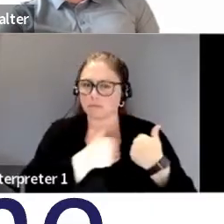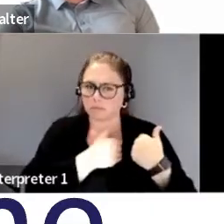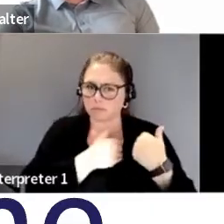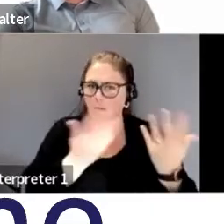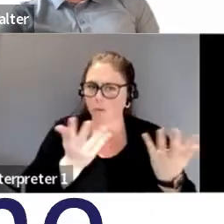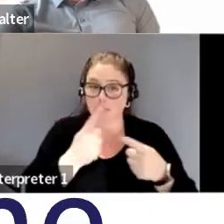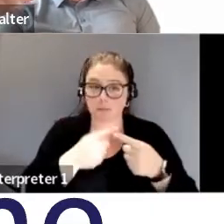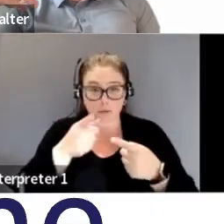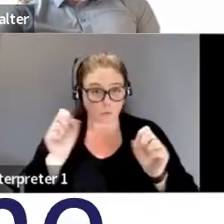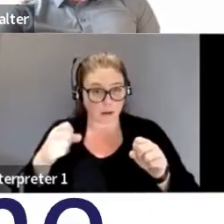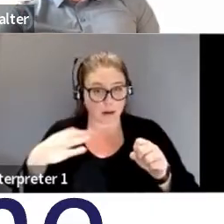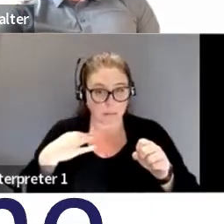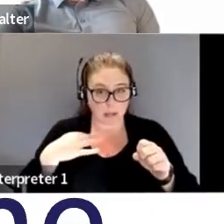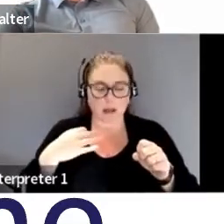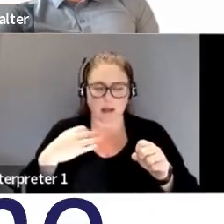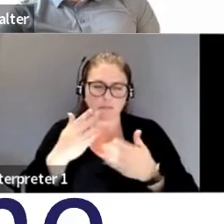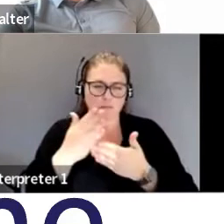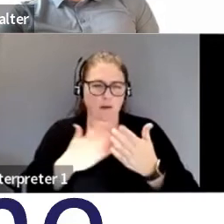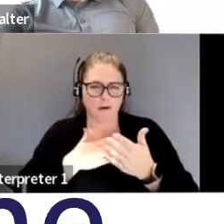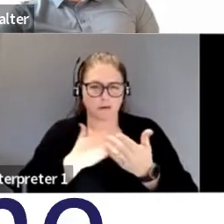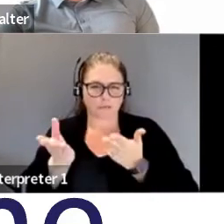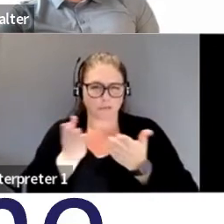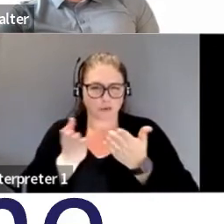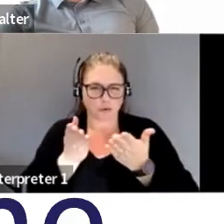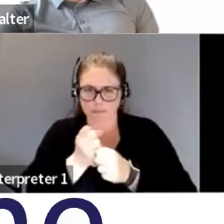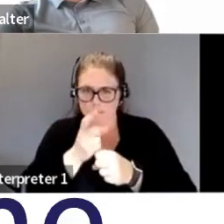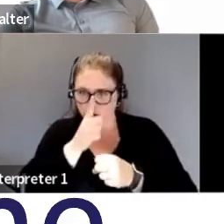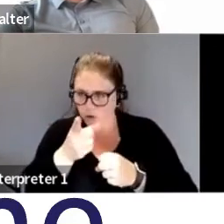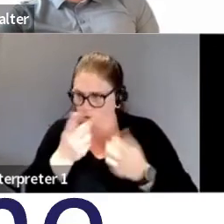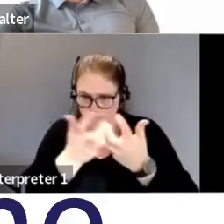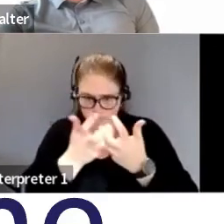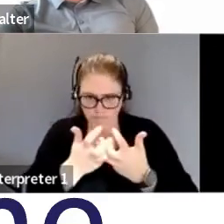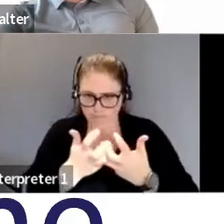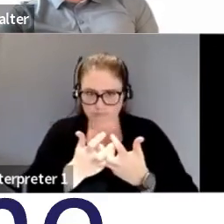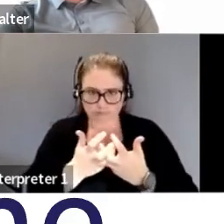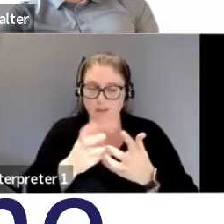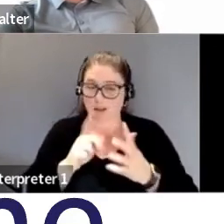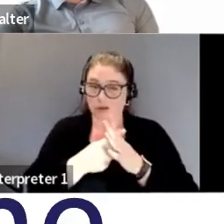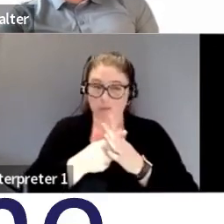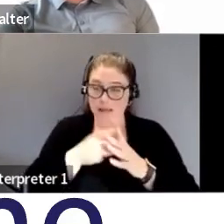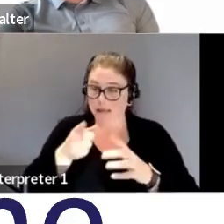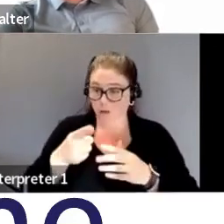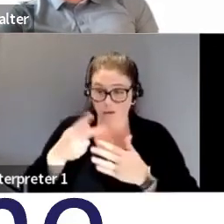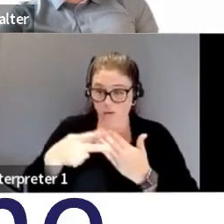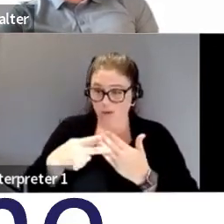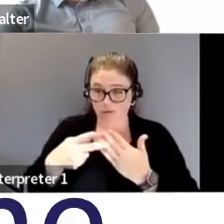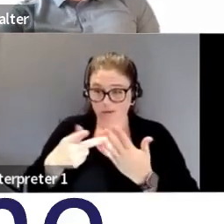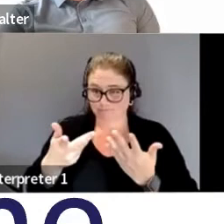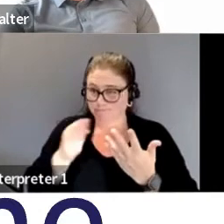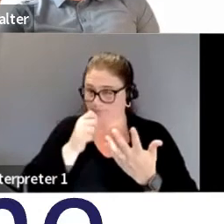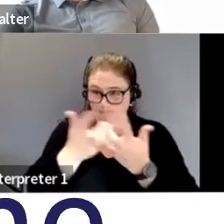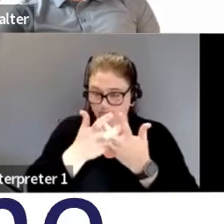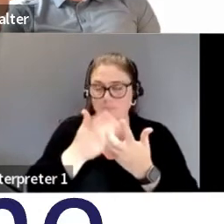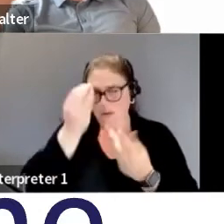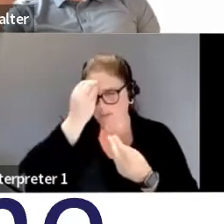for that opportunity. And then obviously it's going to be reviewed up front. So they'll let you know, right? If you don't have an eligible project, they will let you know.